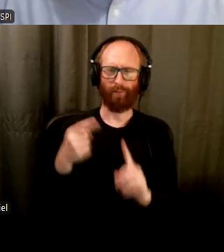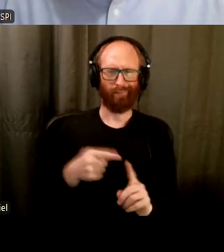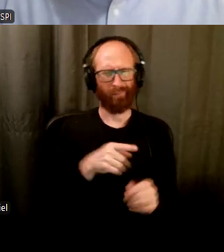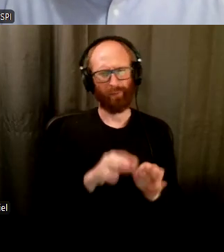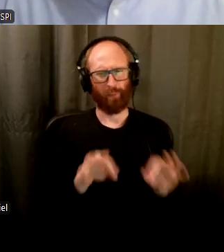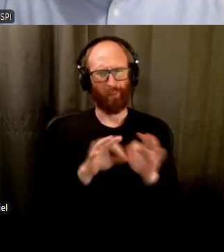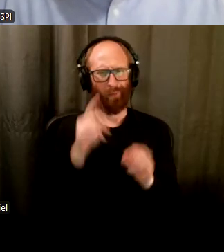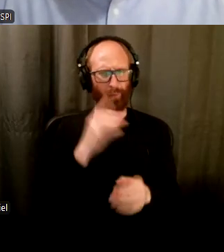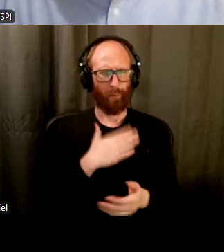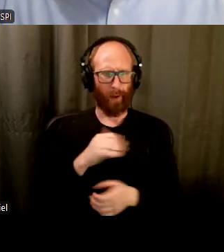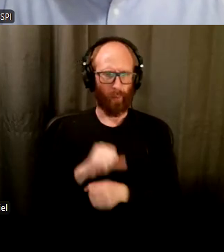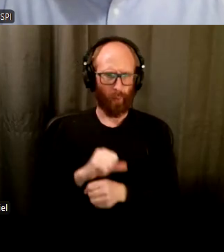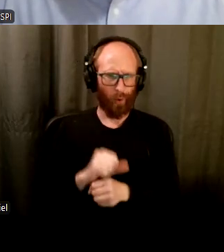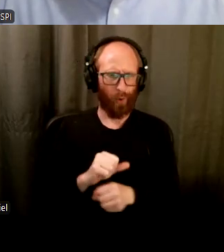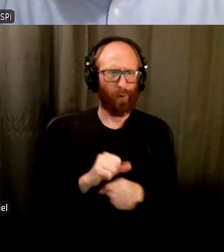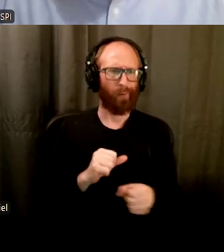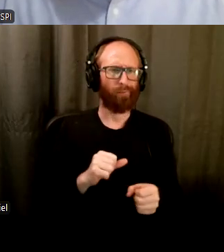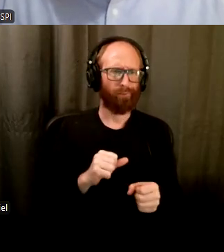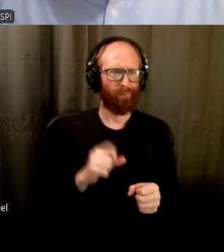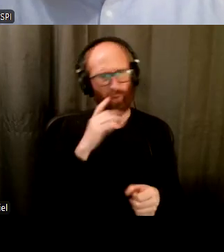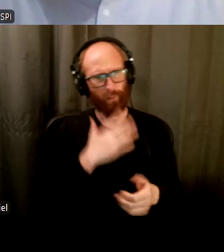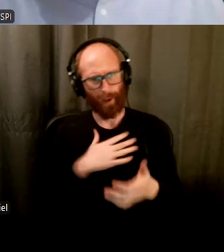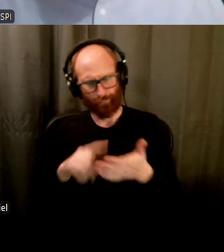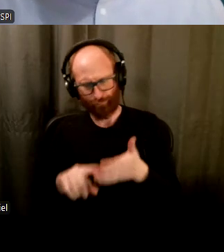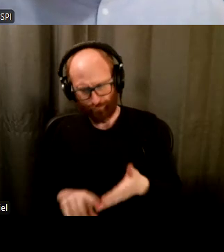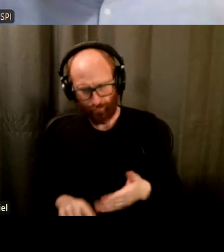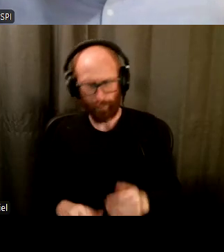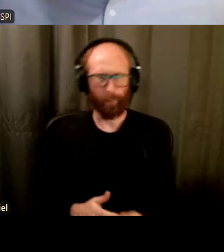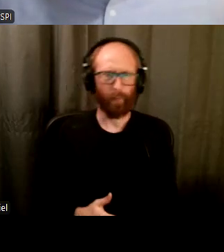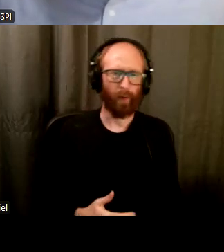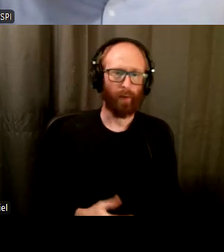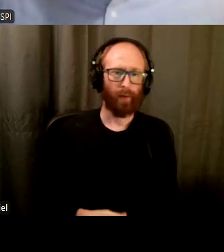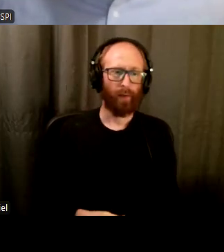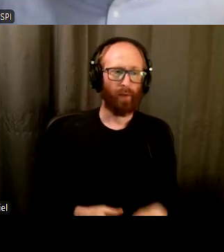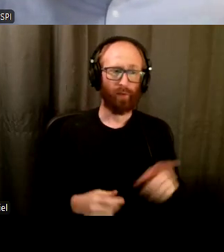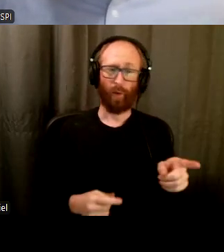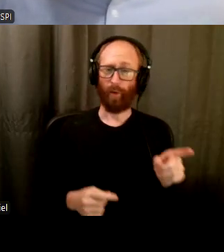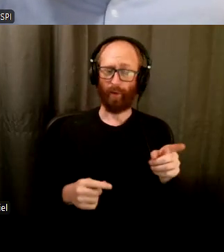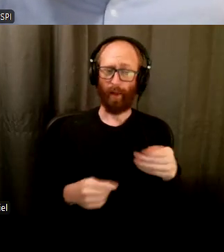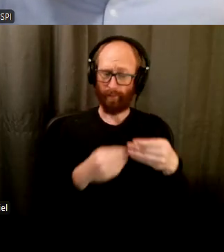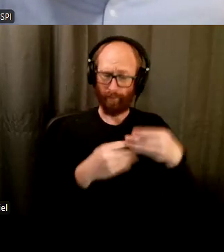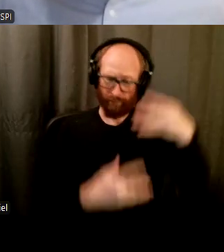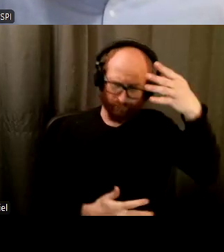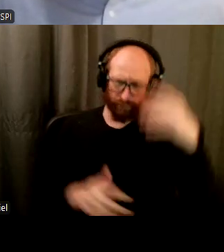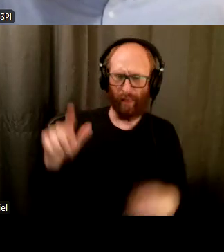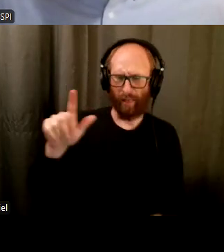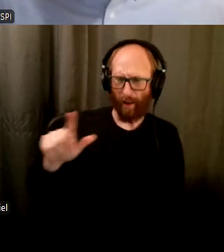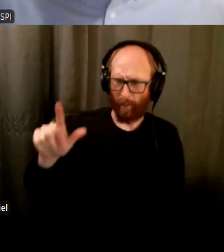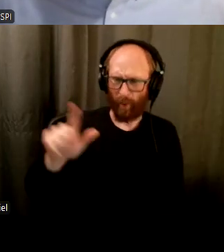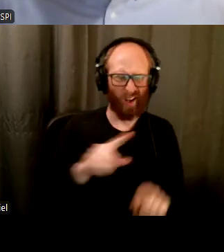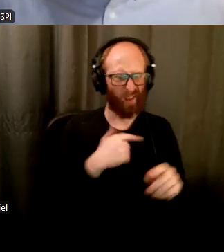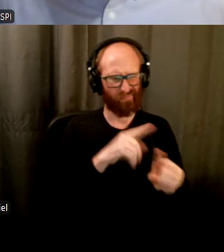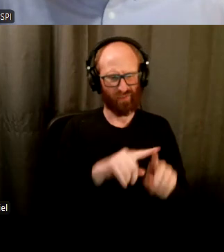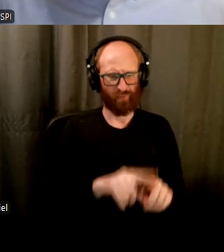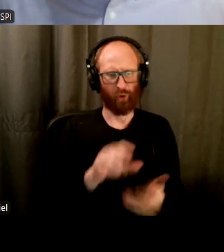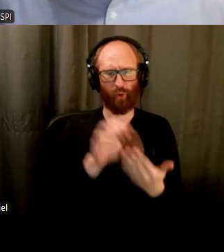of researching. So to point out, it's a comprehensive library of curricula focusing on bringing more mental health